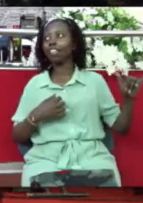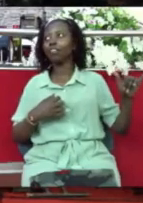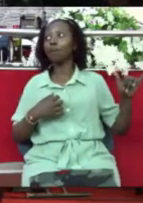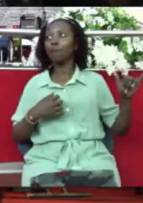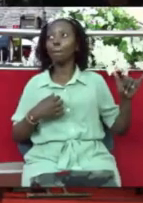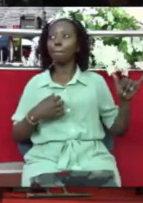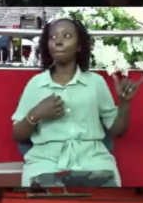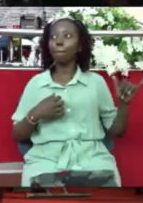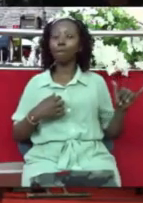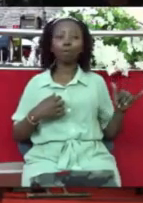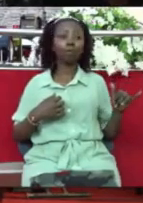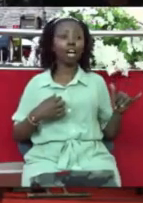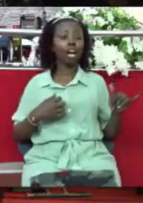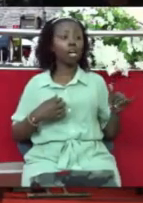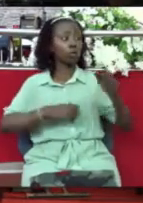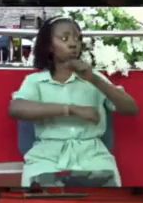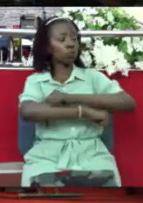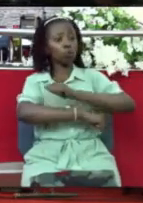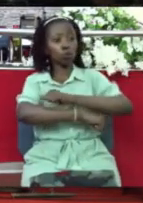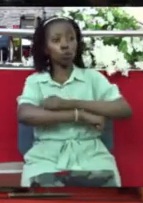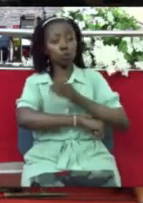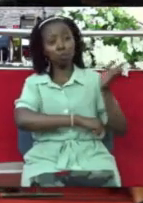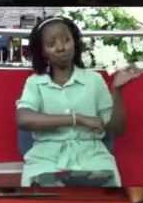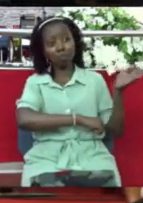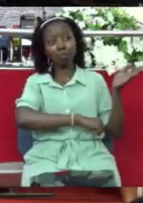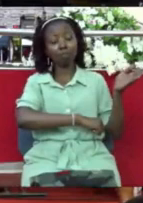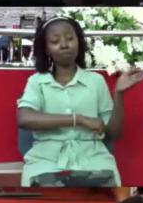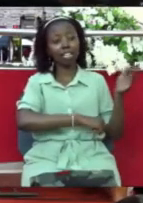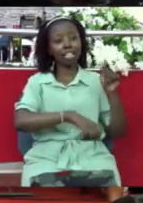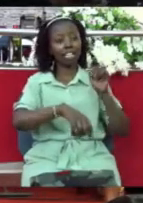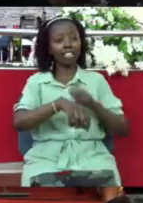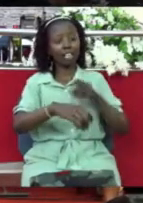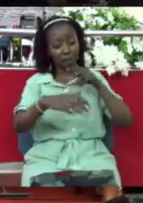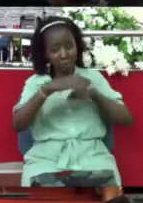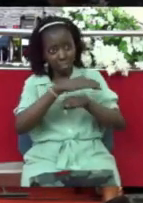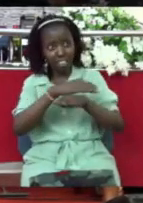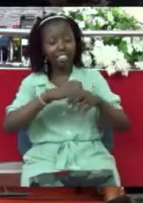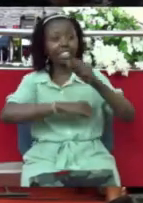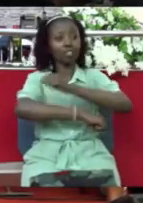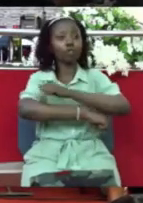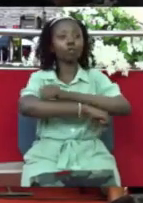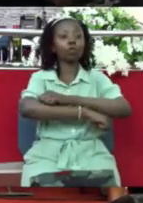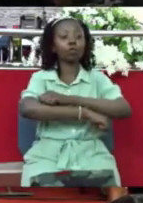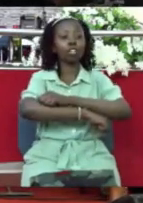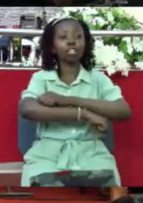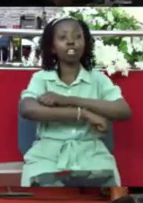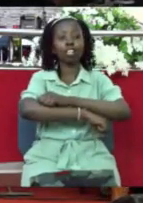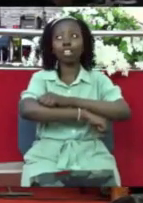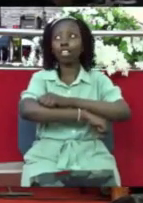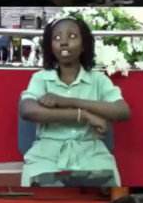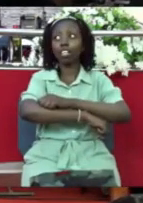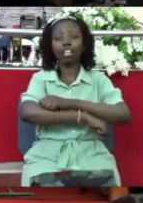Their school, katika shule yao. You arrived to their school first from their home and then you went about